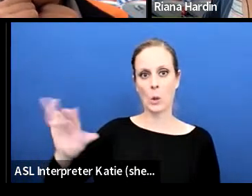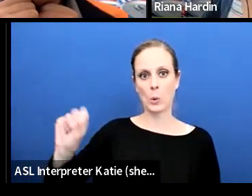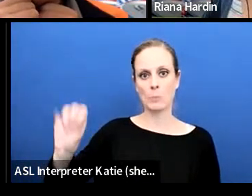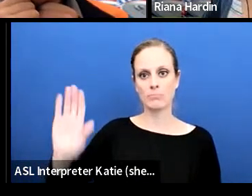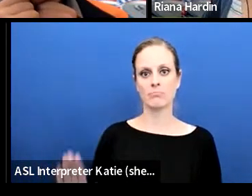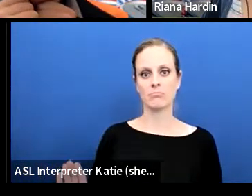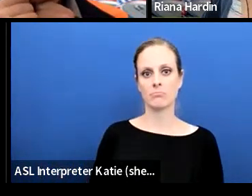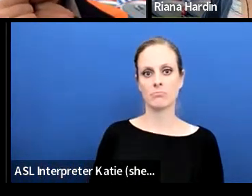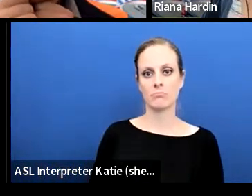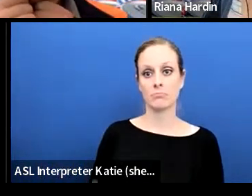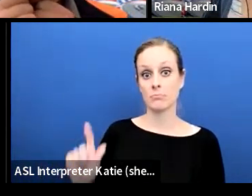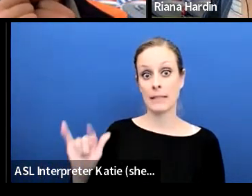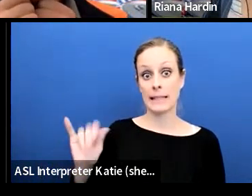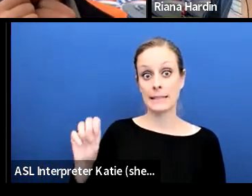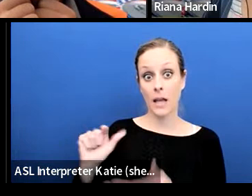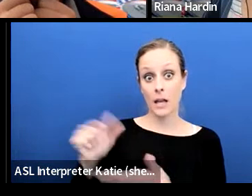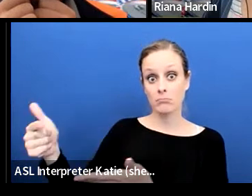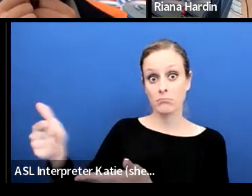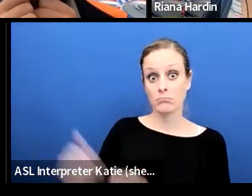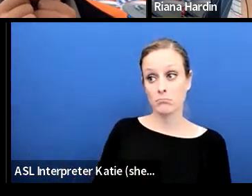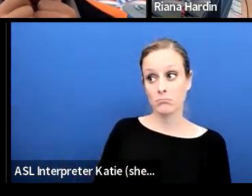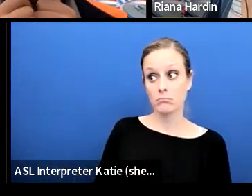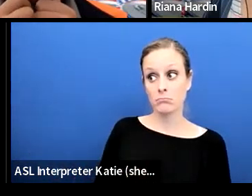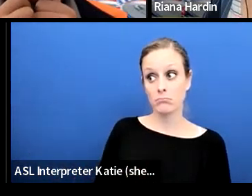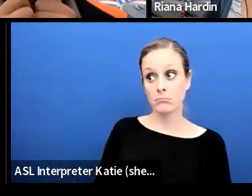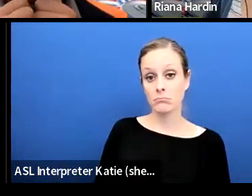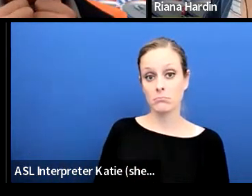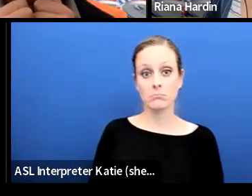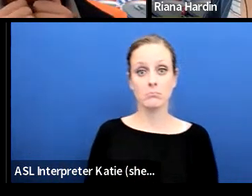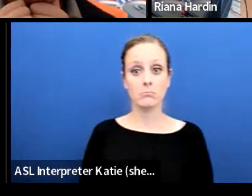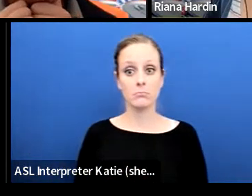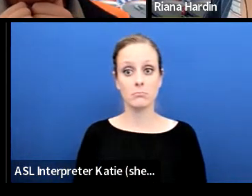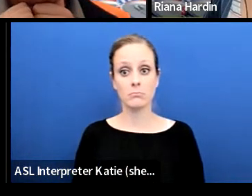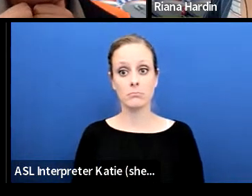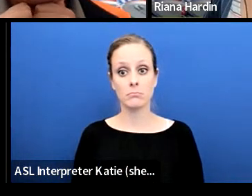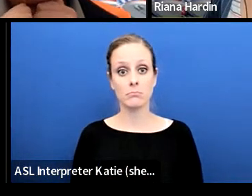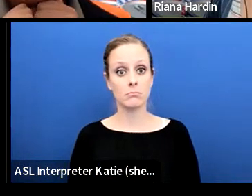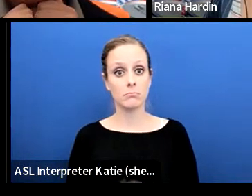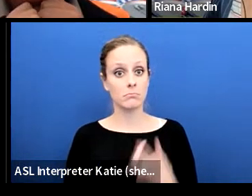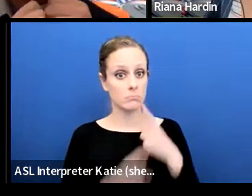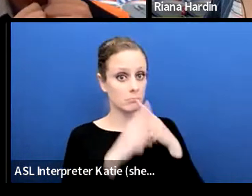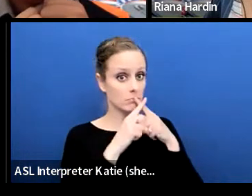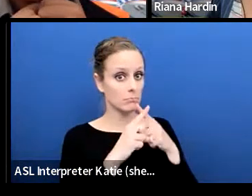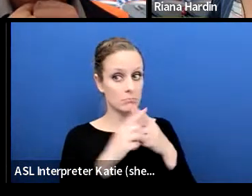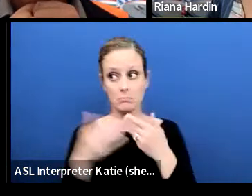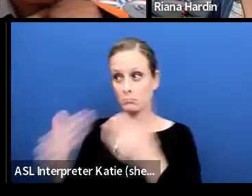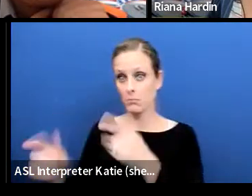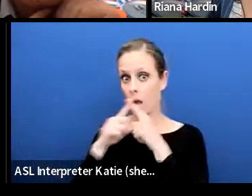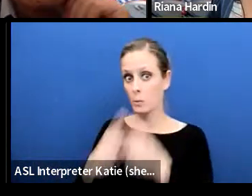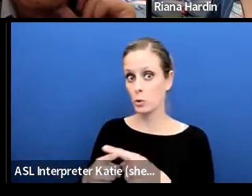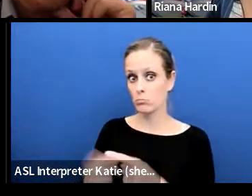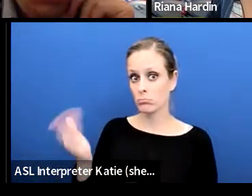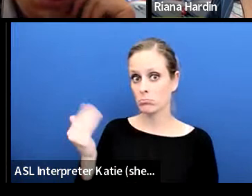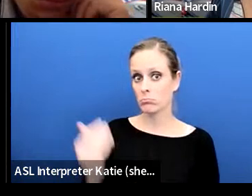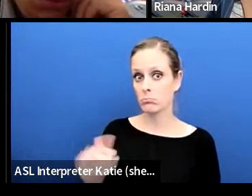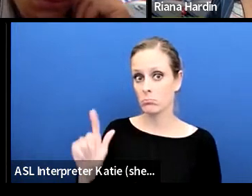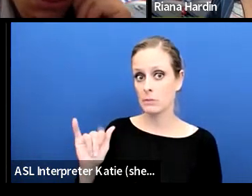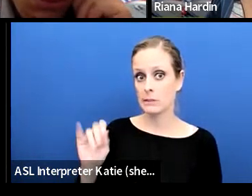Lisa, you have the floor. So all you would have to do is unmute. Go ahead.